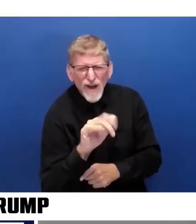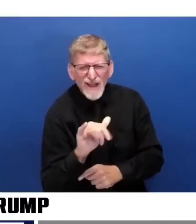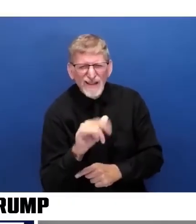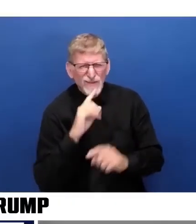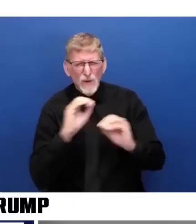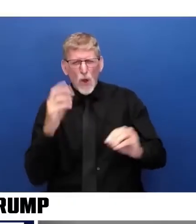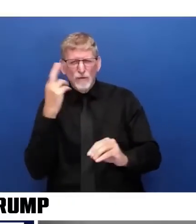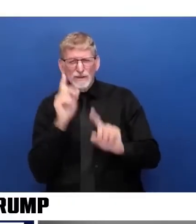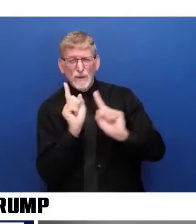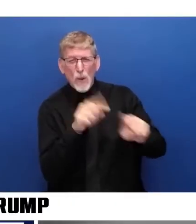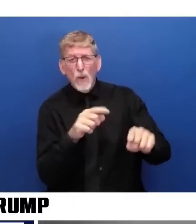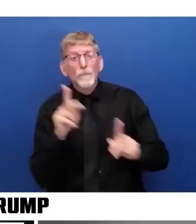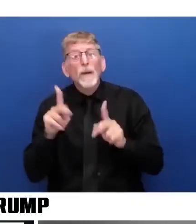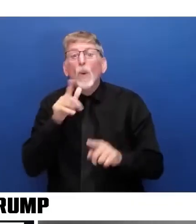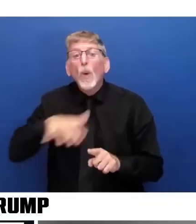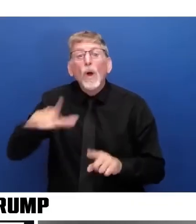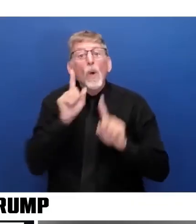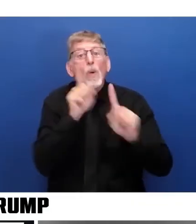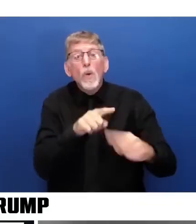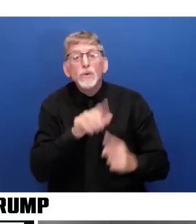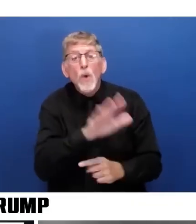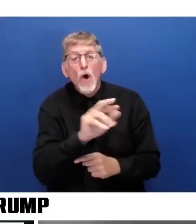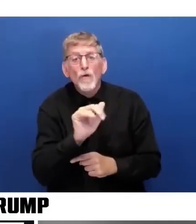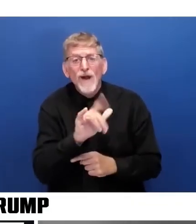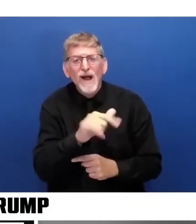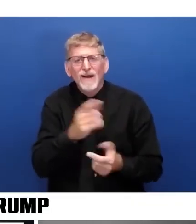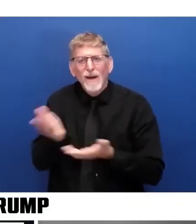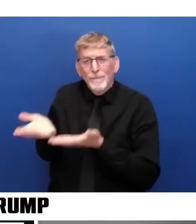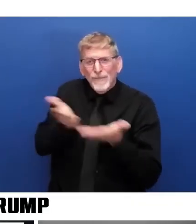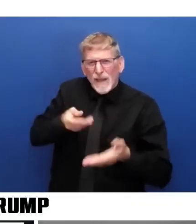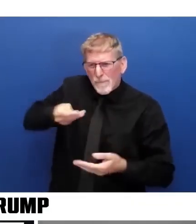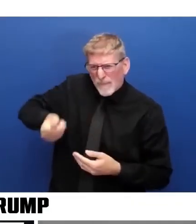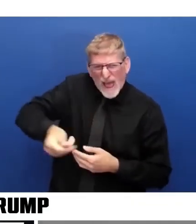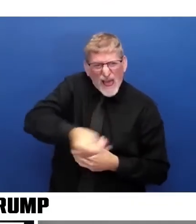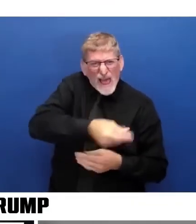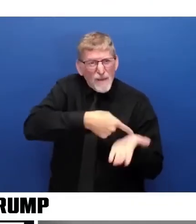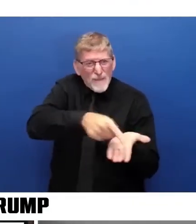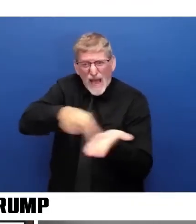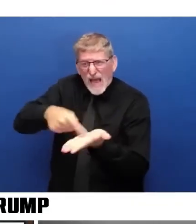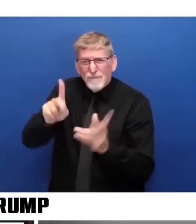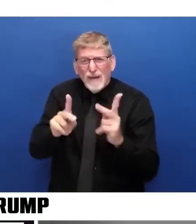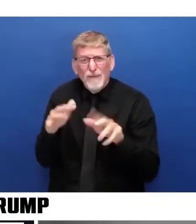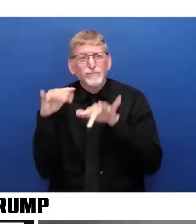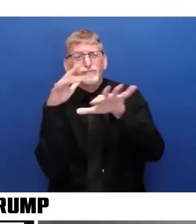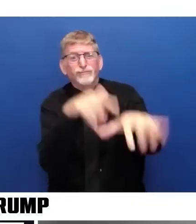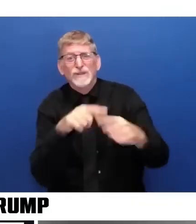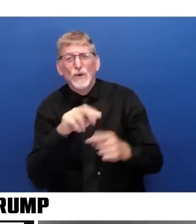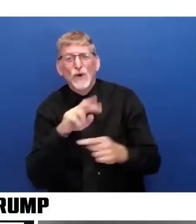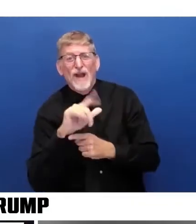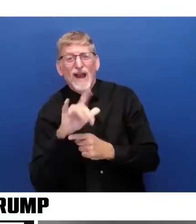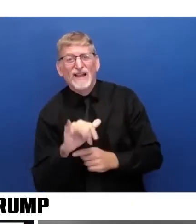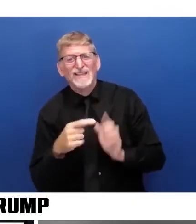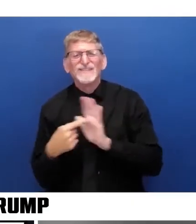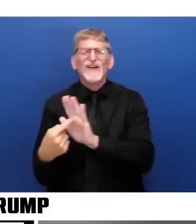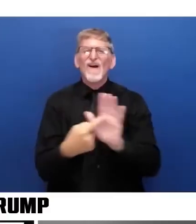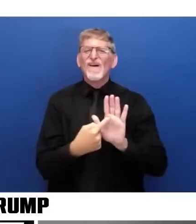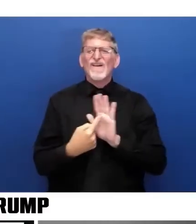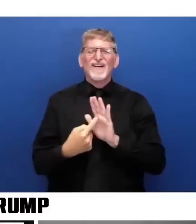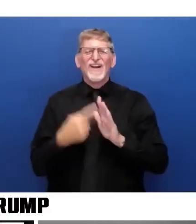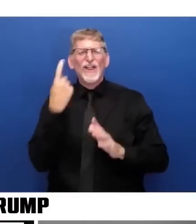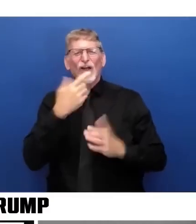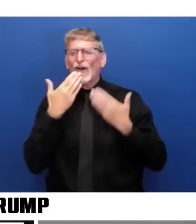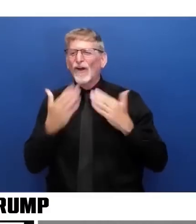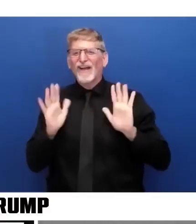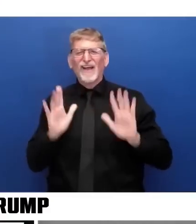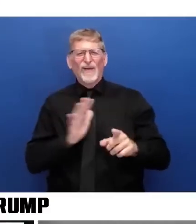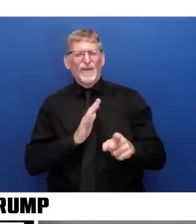she's bussing them in and paying them to be there, and then showing them in a different light. So she can't talk about that. People don't leave